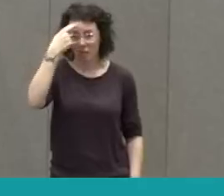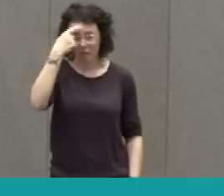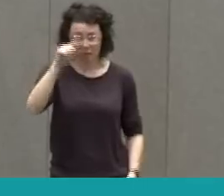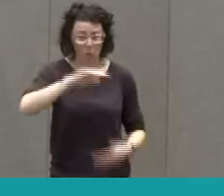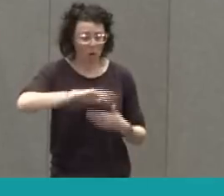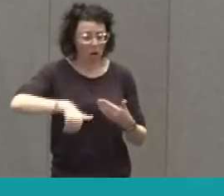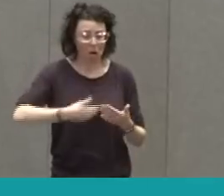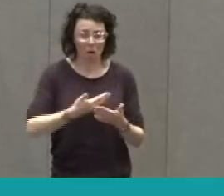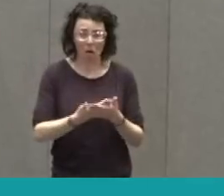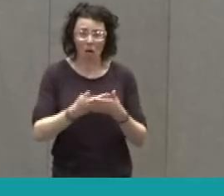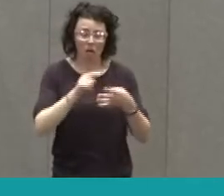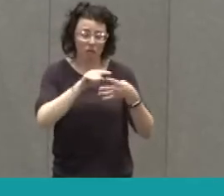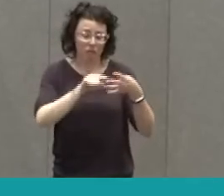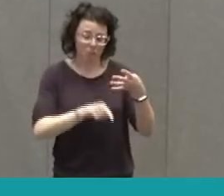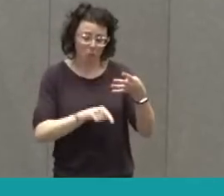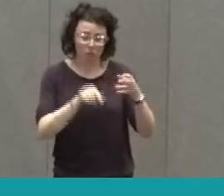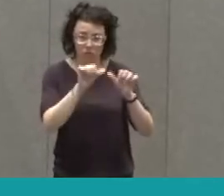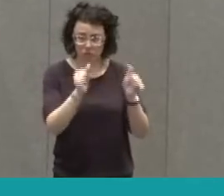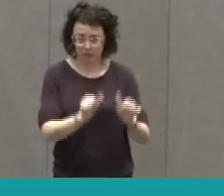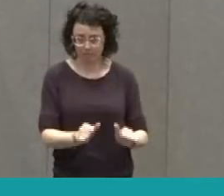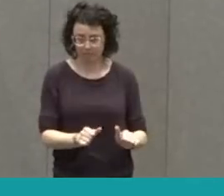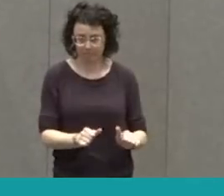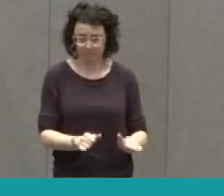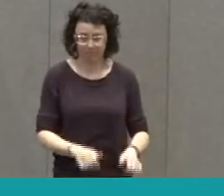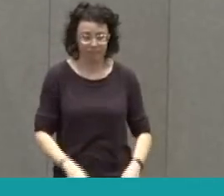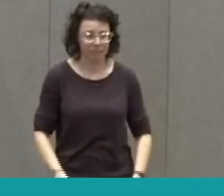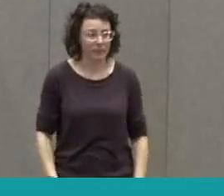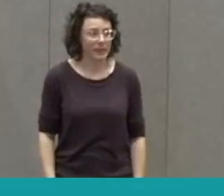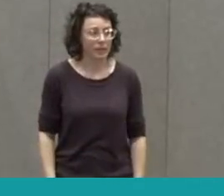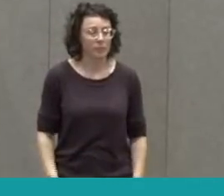to do is shuffle your cards.